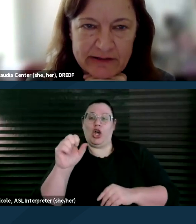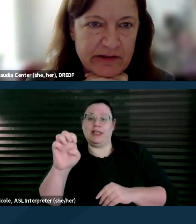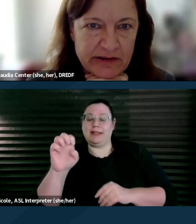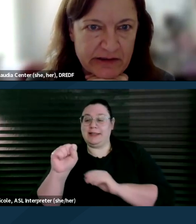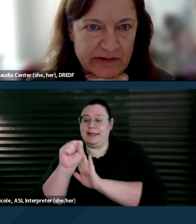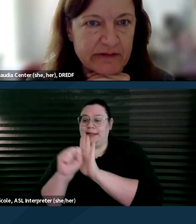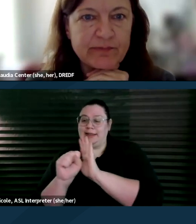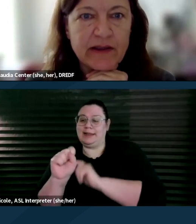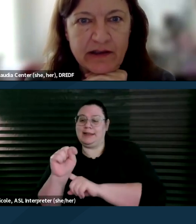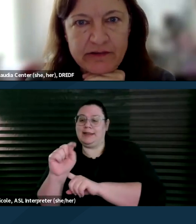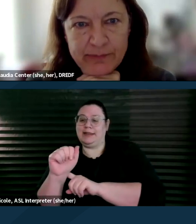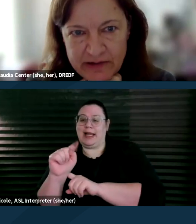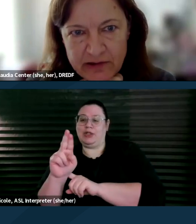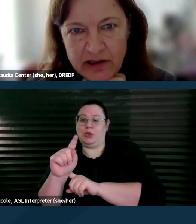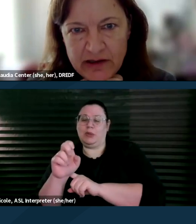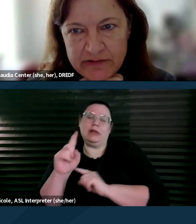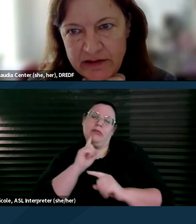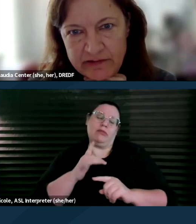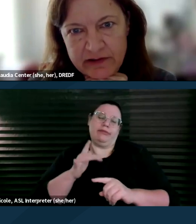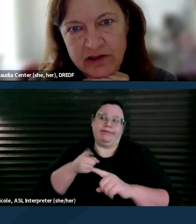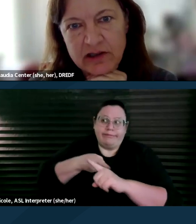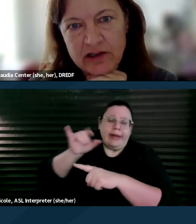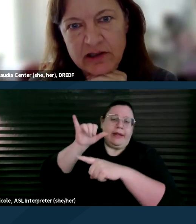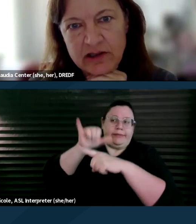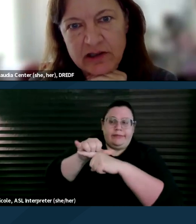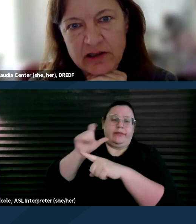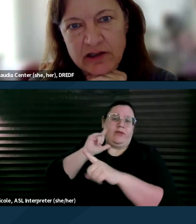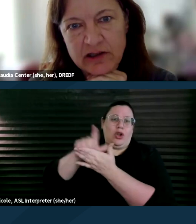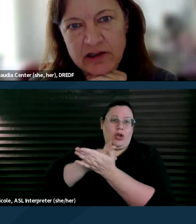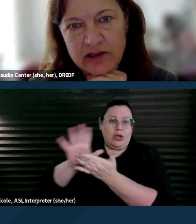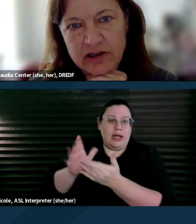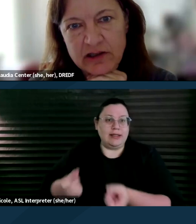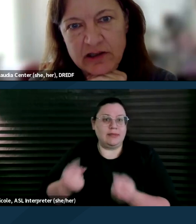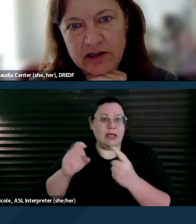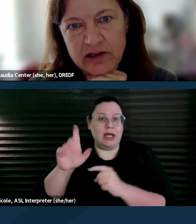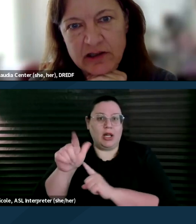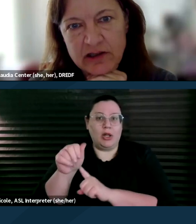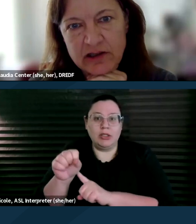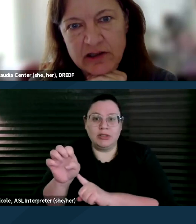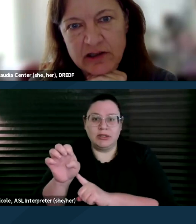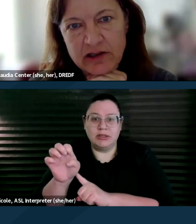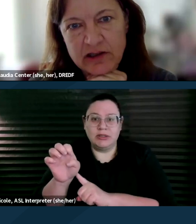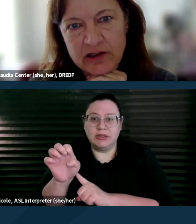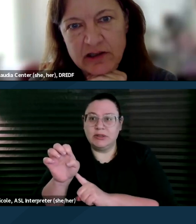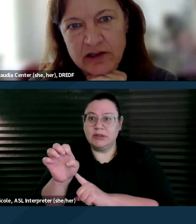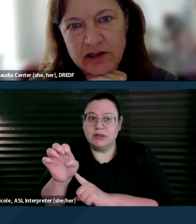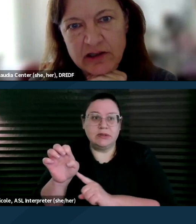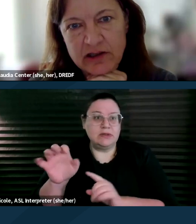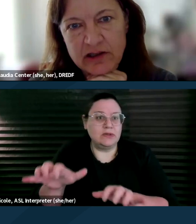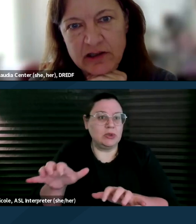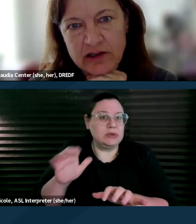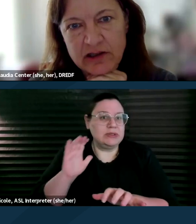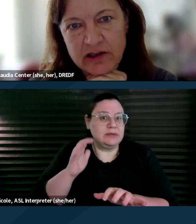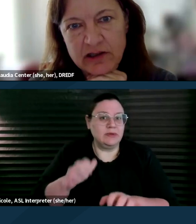said, kind of legalese. And spending clause, it refers to a section in the US Constitution